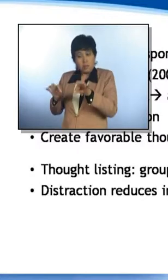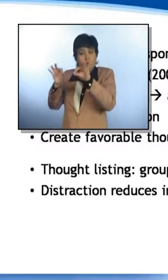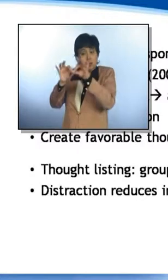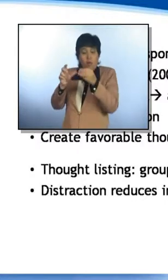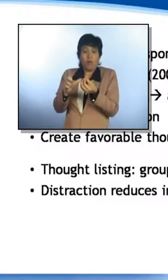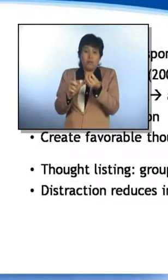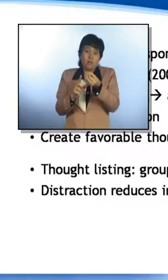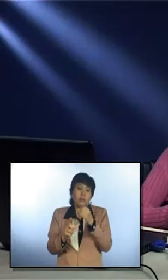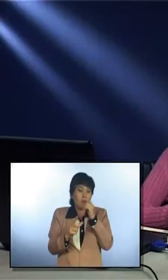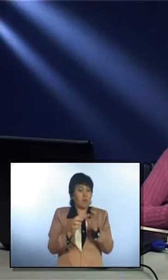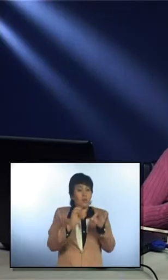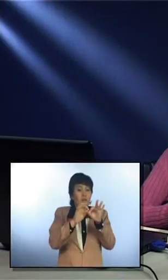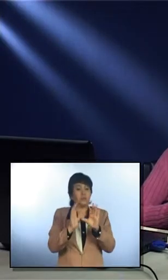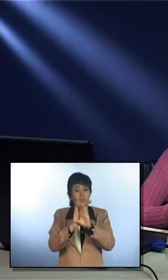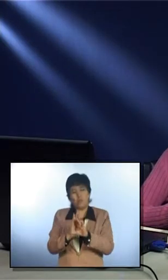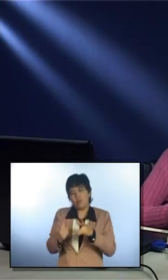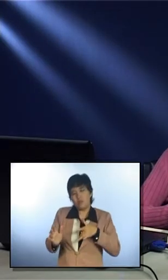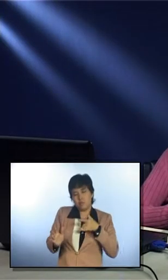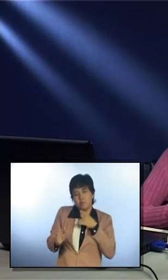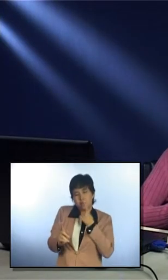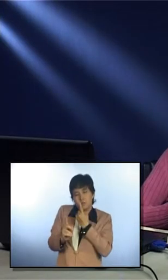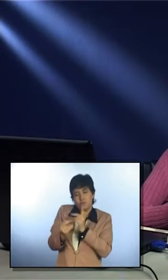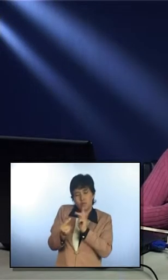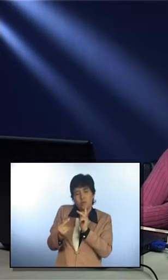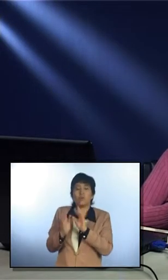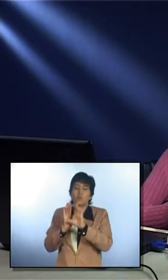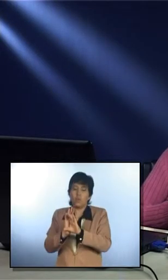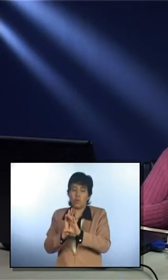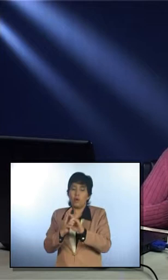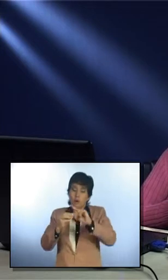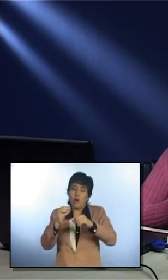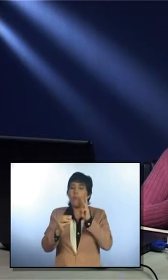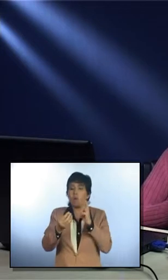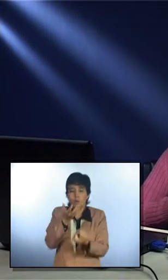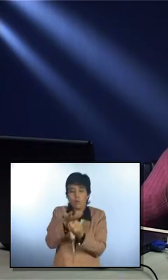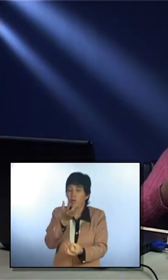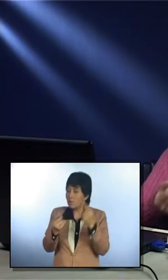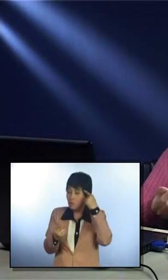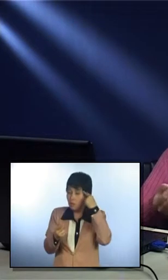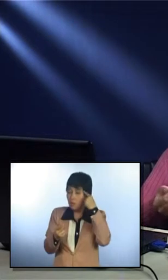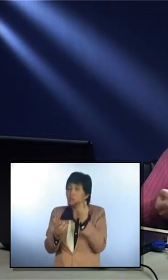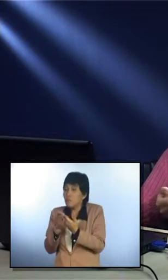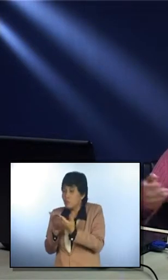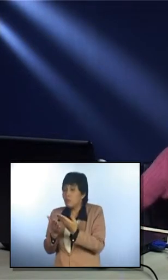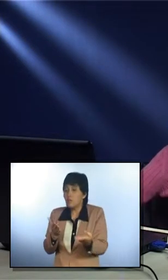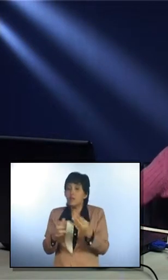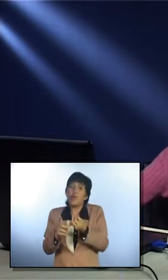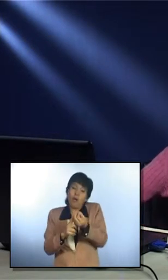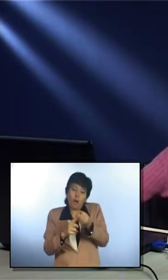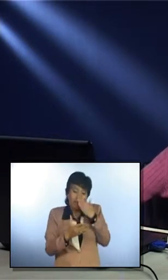favorable terms. Let's say if I talk about a water filter, would you think it's a good thing or it's a bad thing?